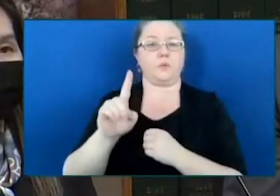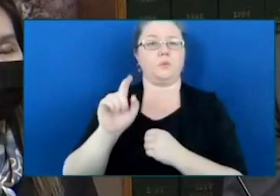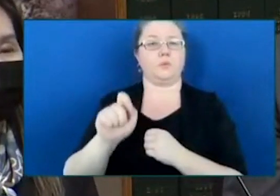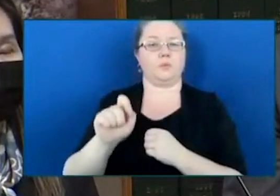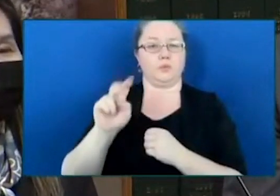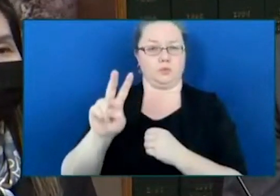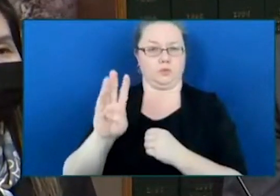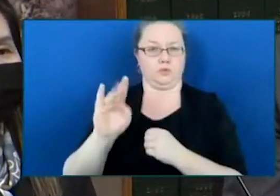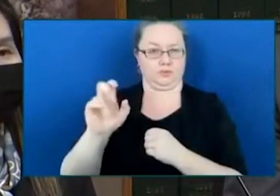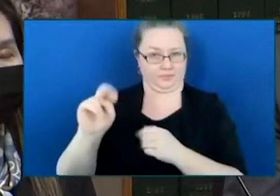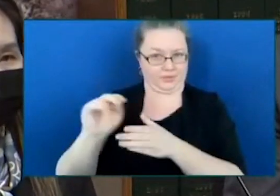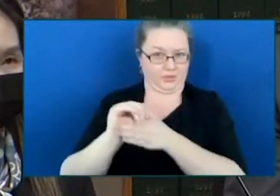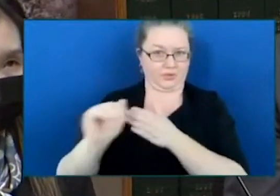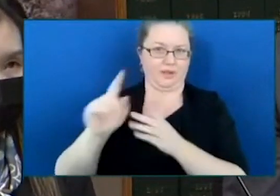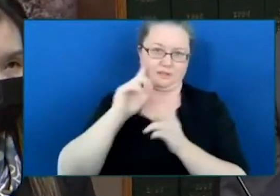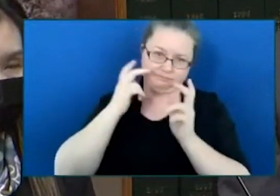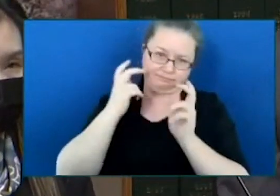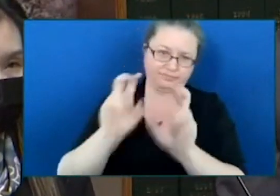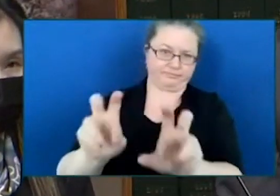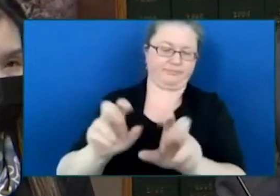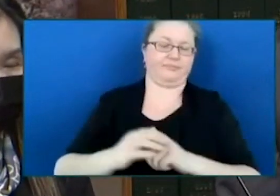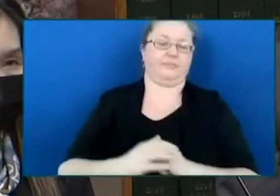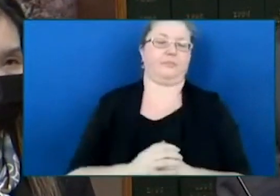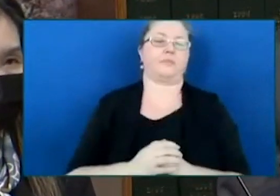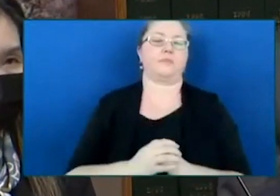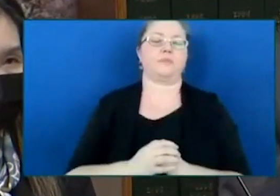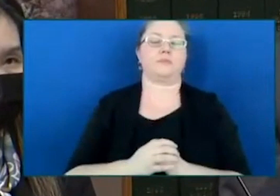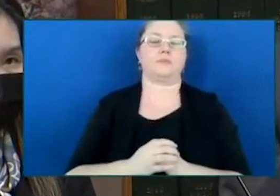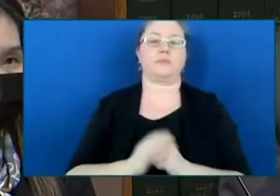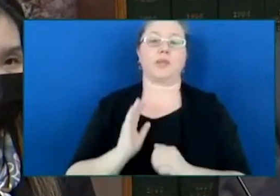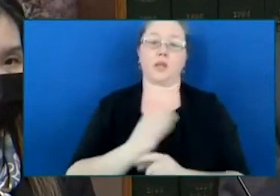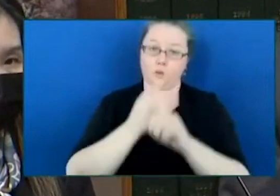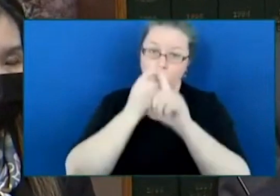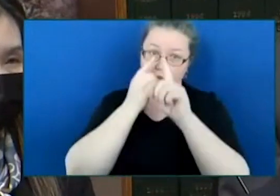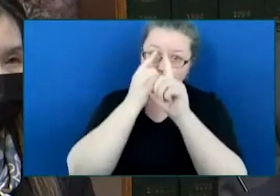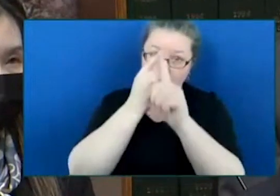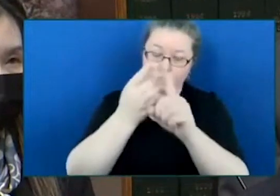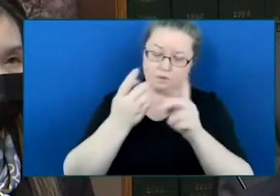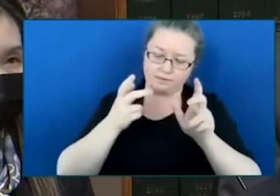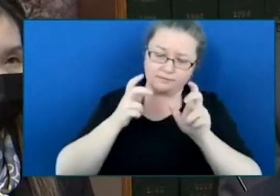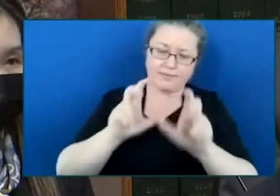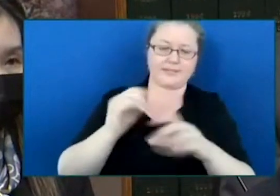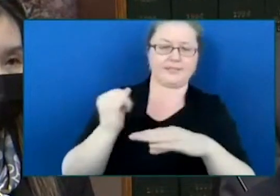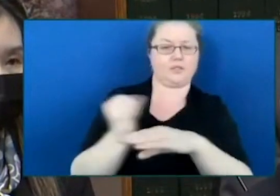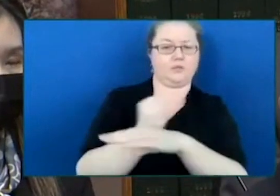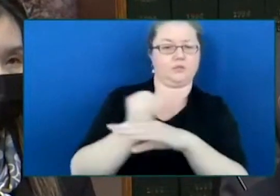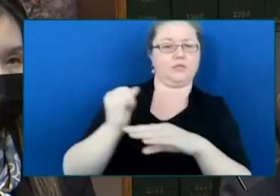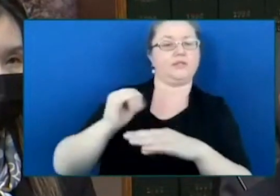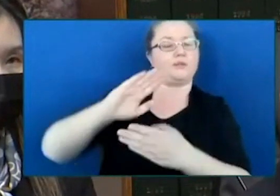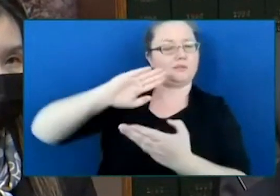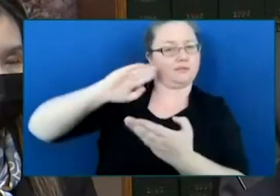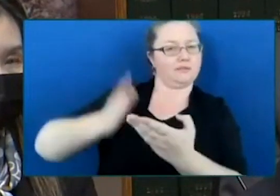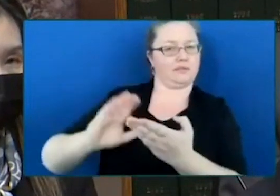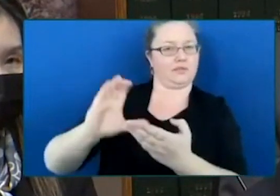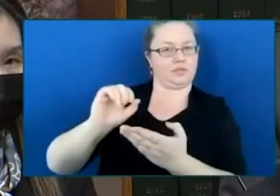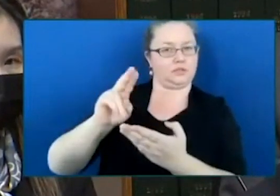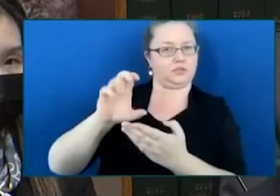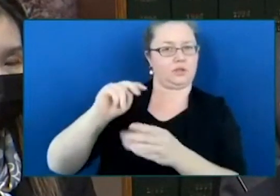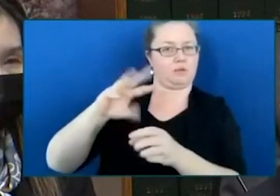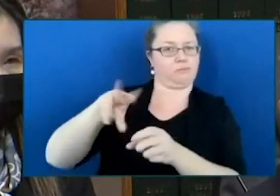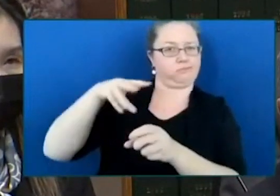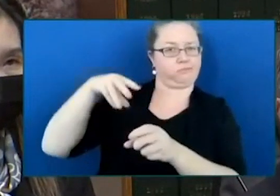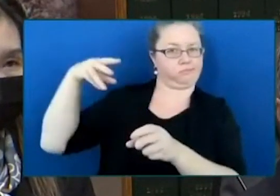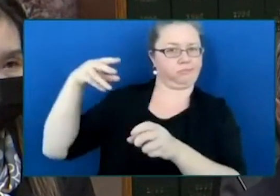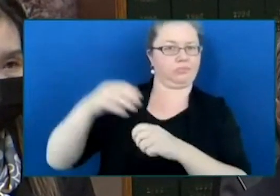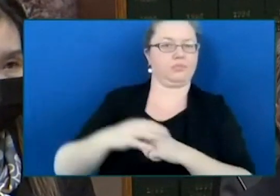This year's budget strengthens the Clean BC program for industry to help decarbonize our economy. We are also creating a new clean buildings tax